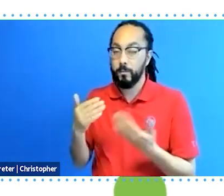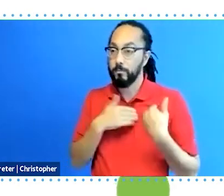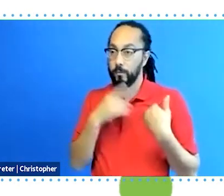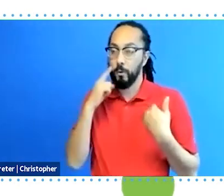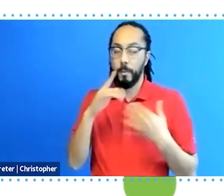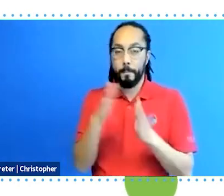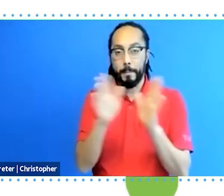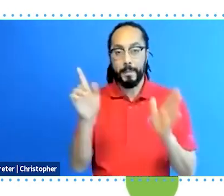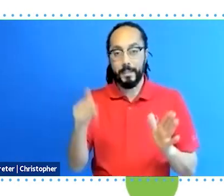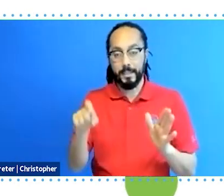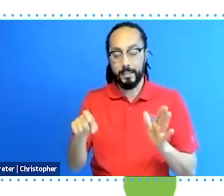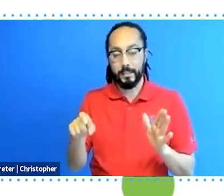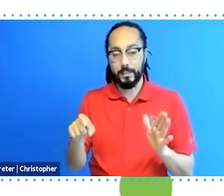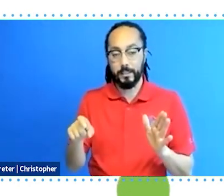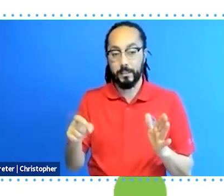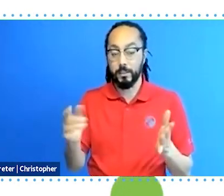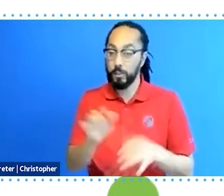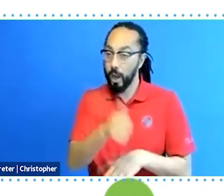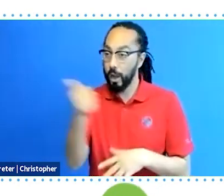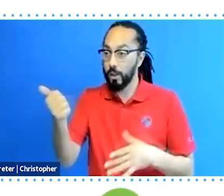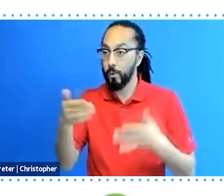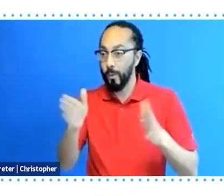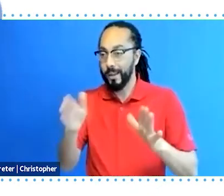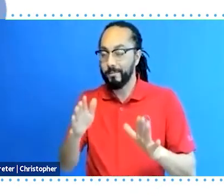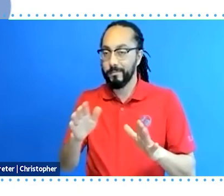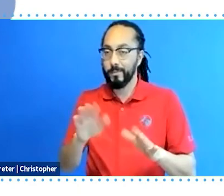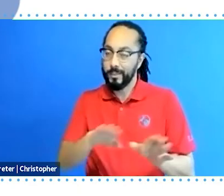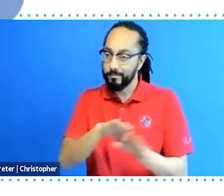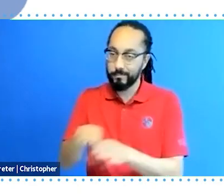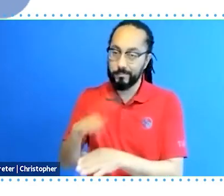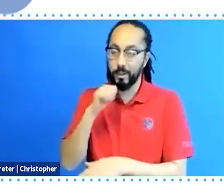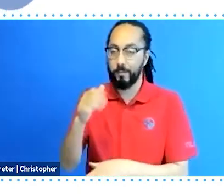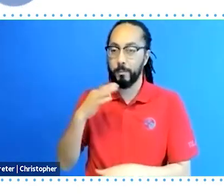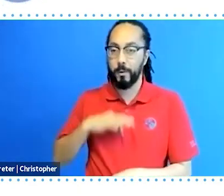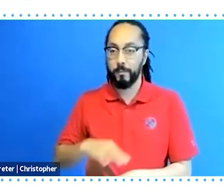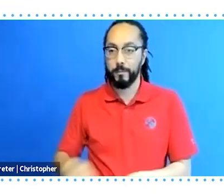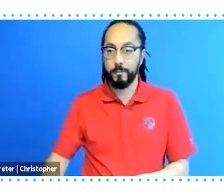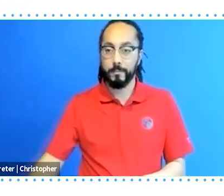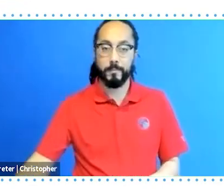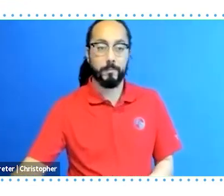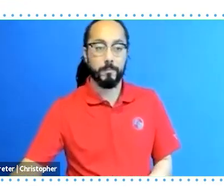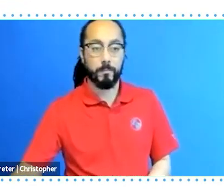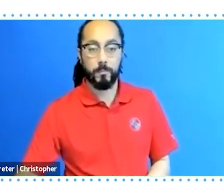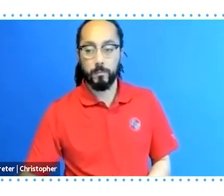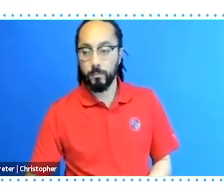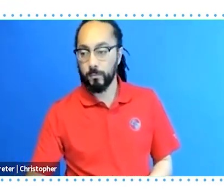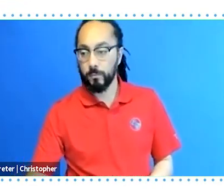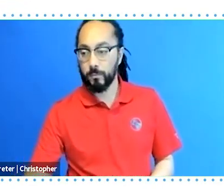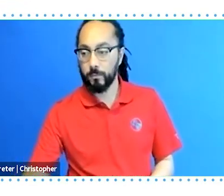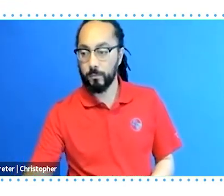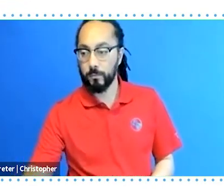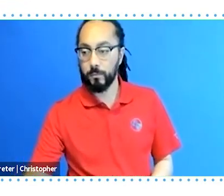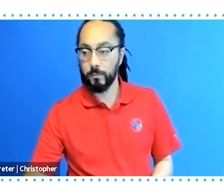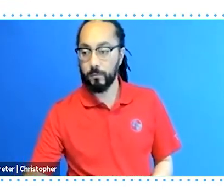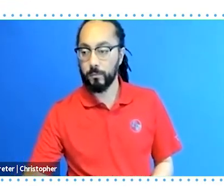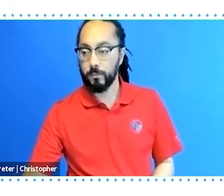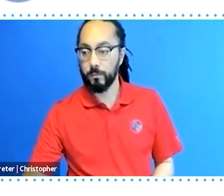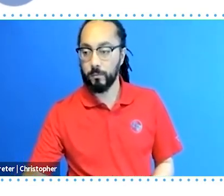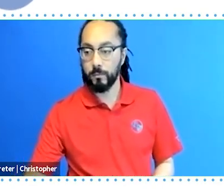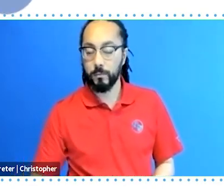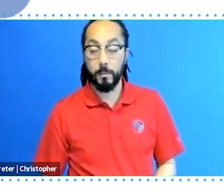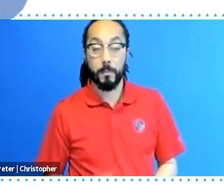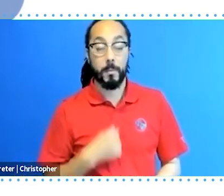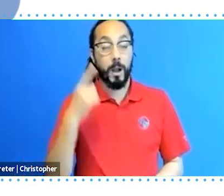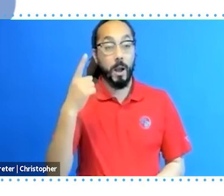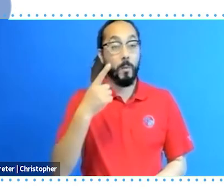need? Is there another way around that? Now, the question is would we be having another webinar in 3 years about this new